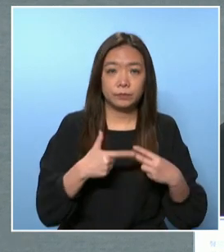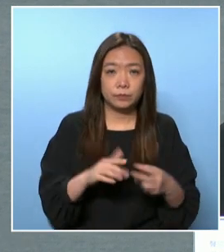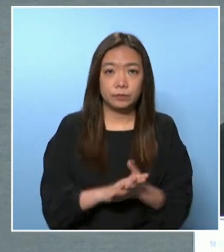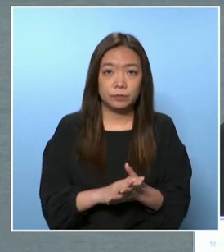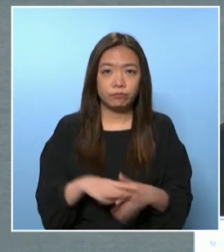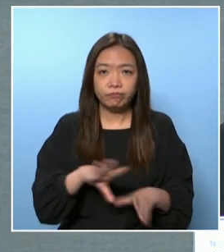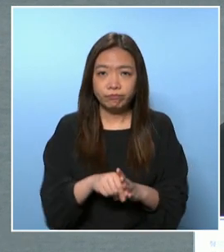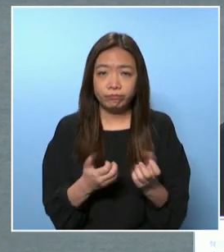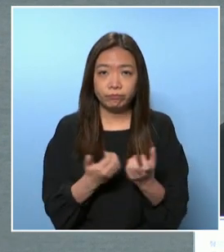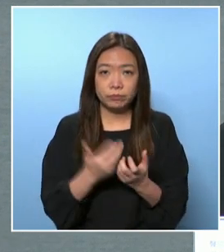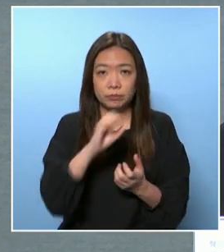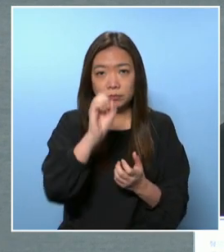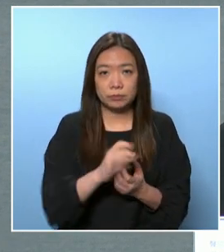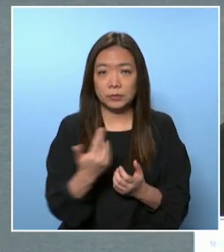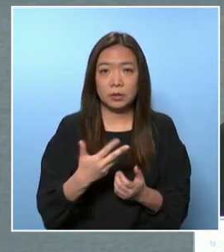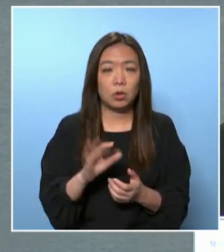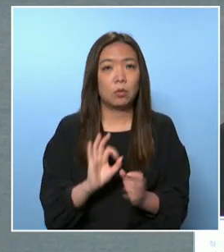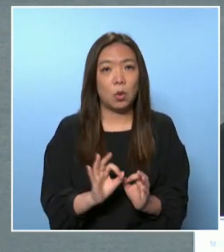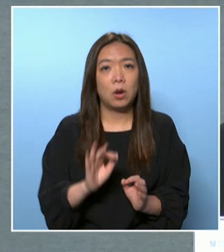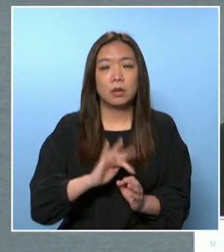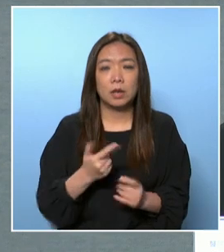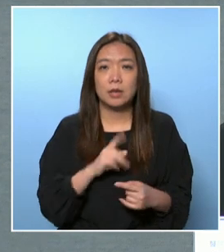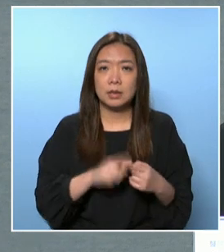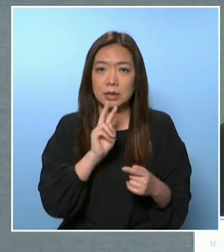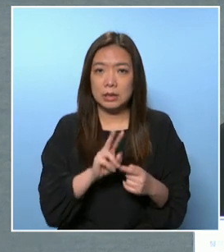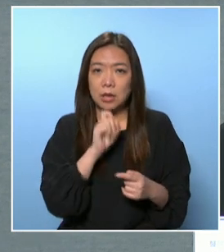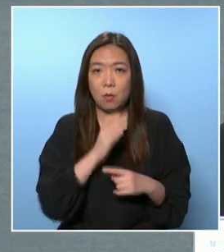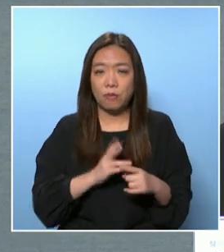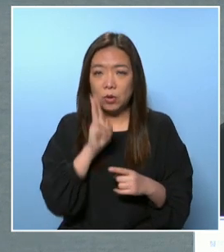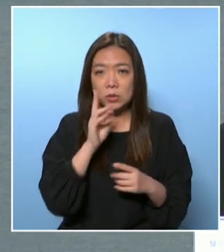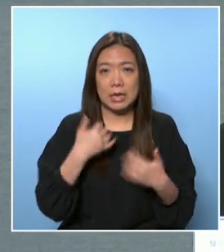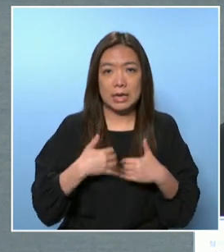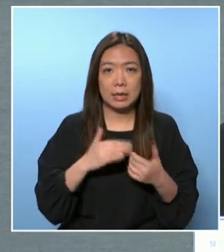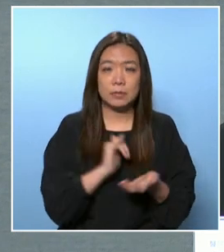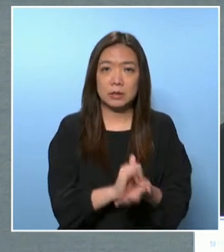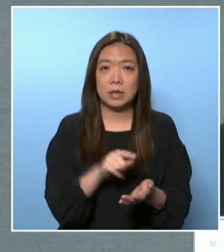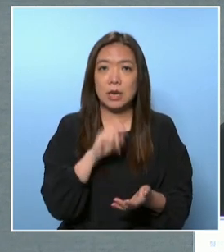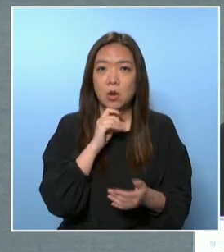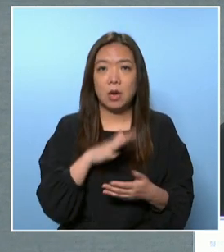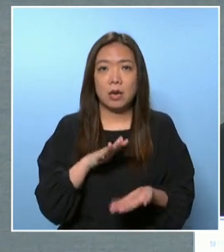We don't keep statistics on the percentage of unnecessary referrals.